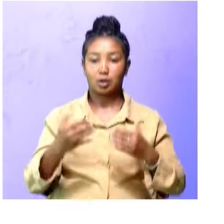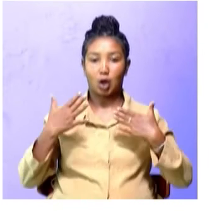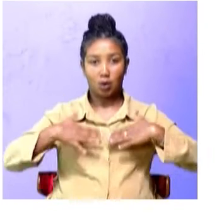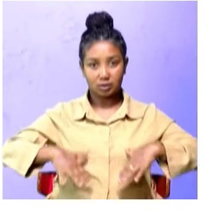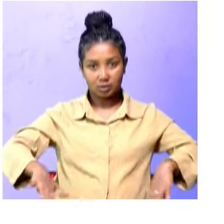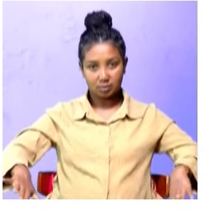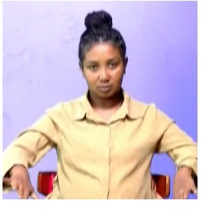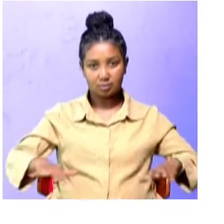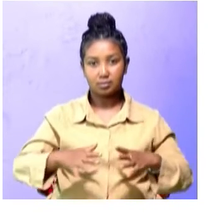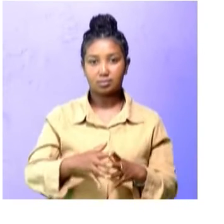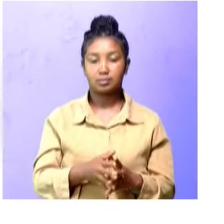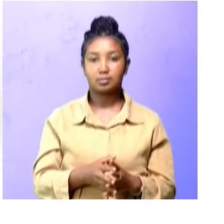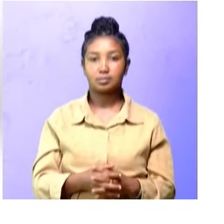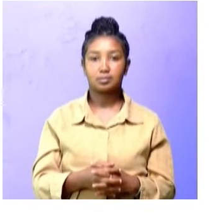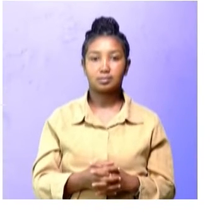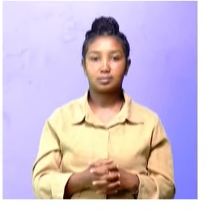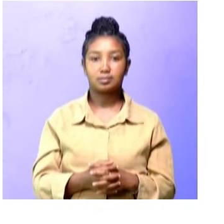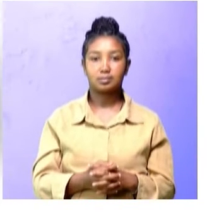clothes,